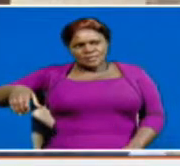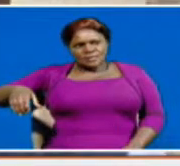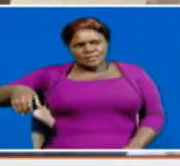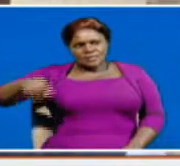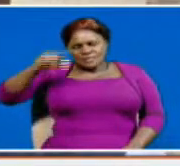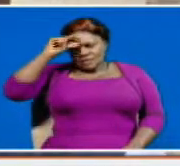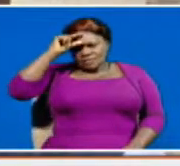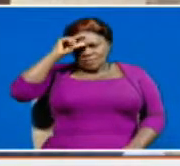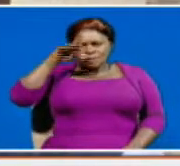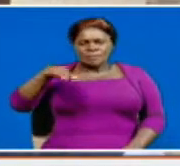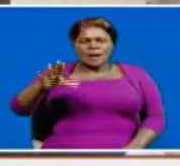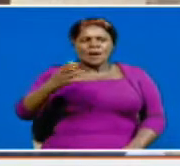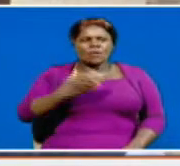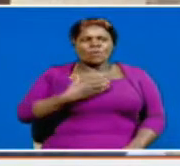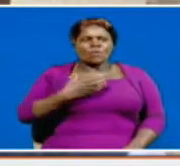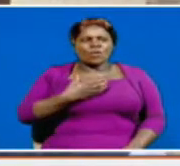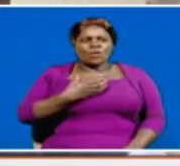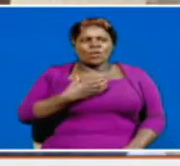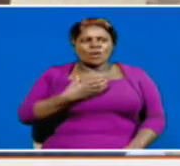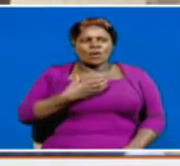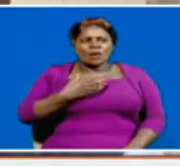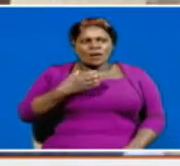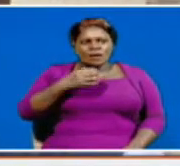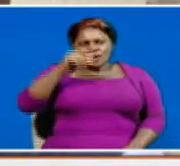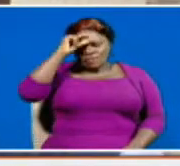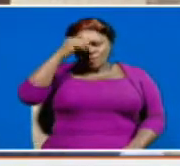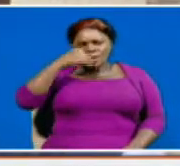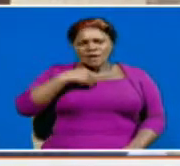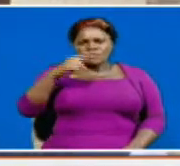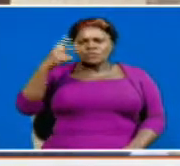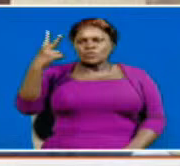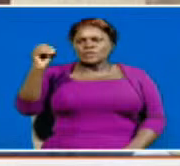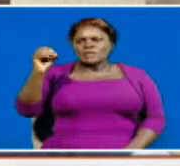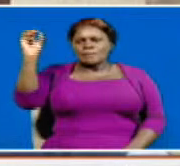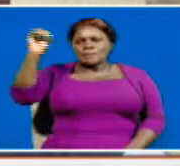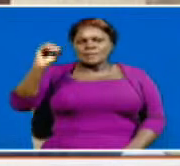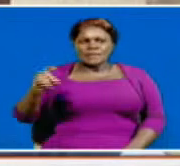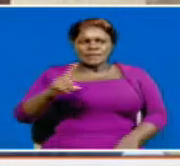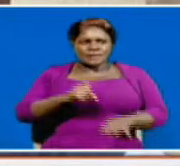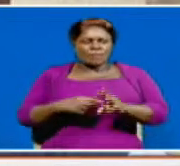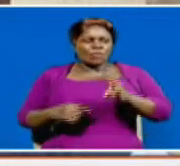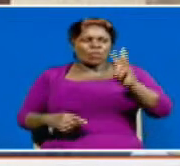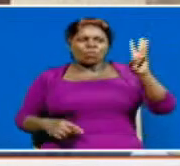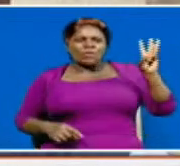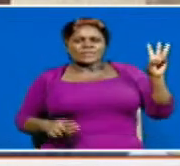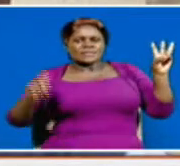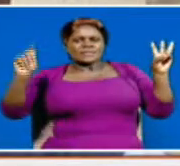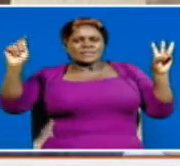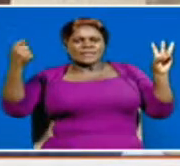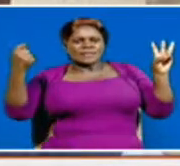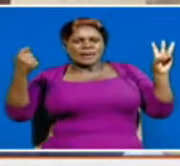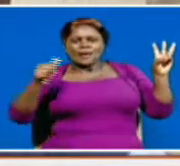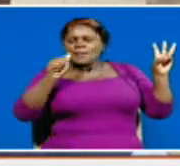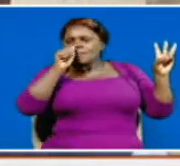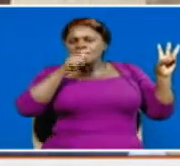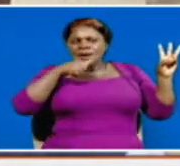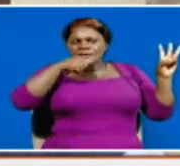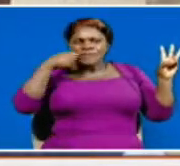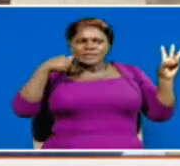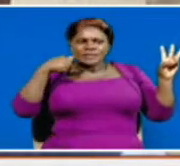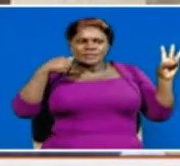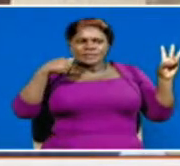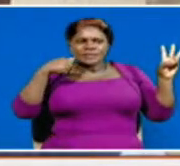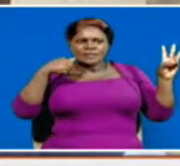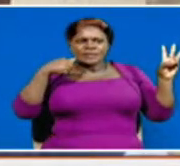government, because government has 20% interest. When you go to West, Kenya is private, Butali is